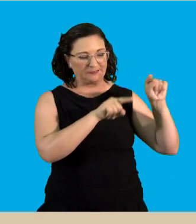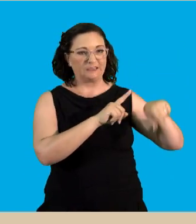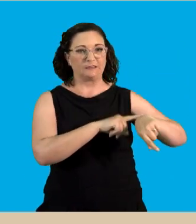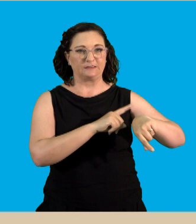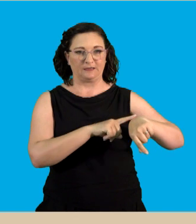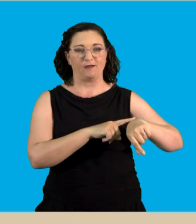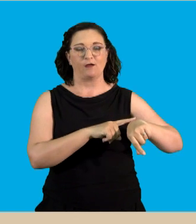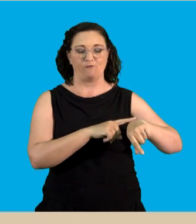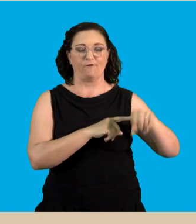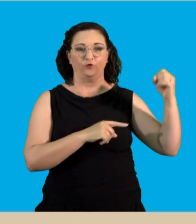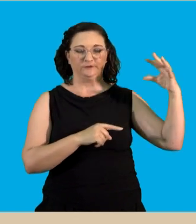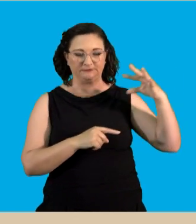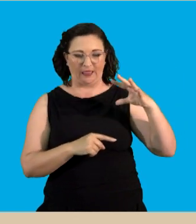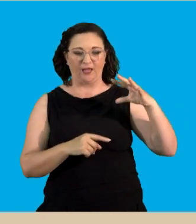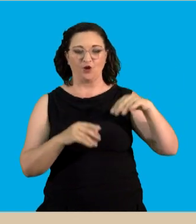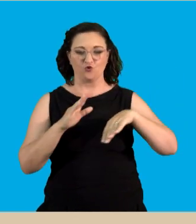takes.